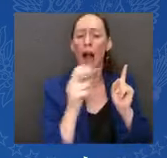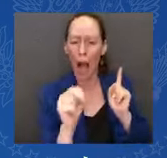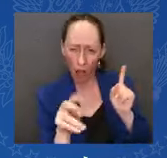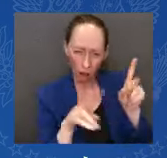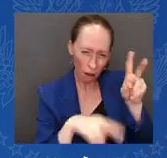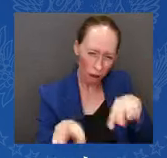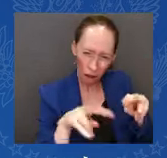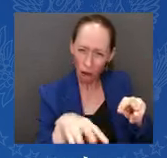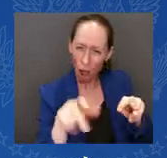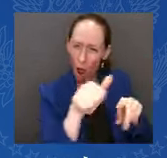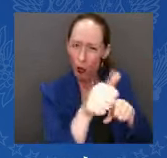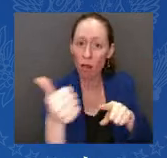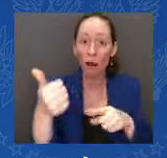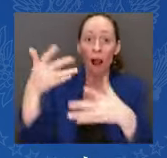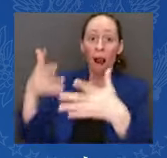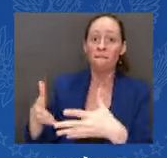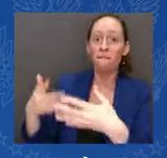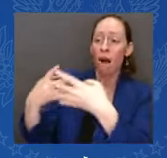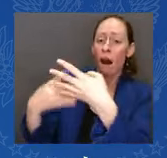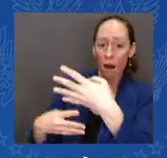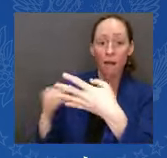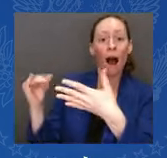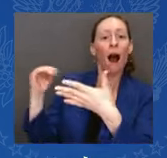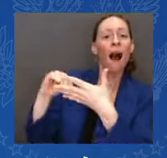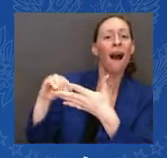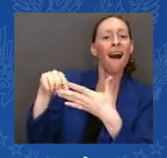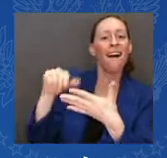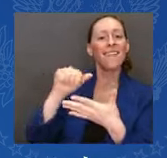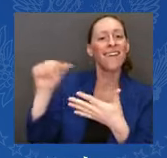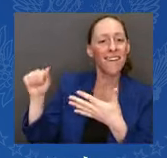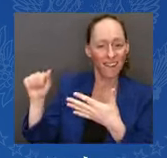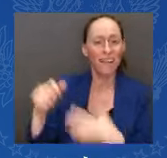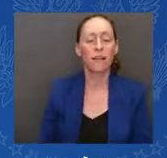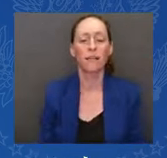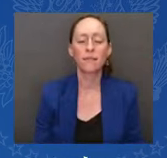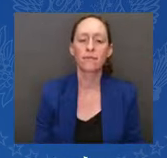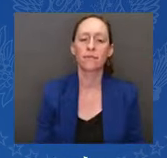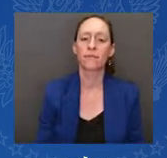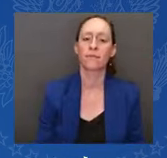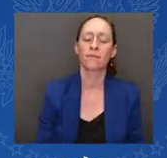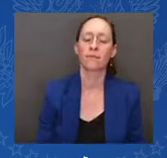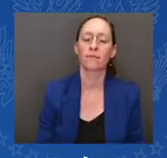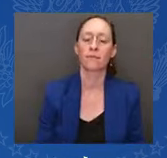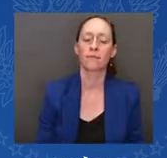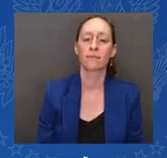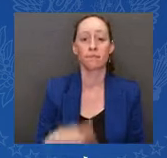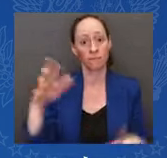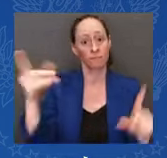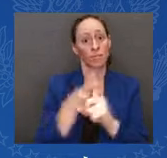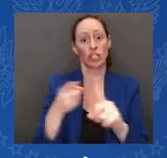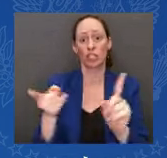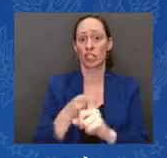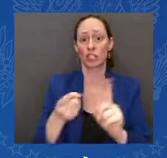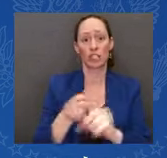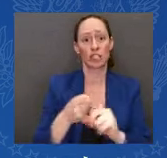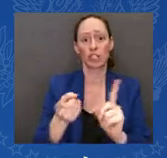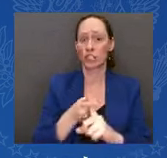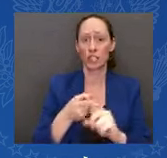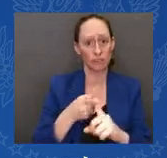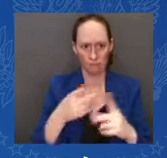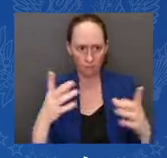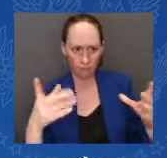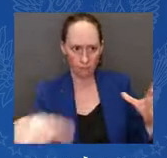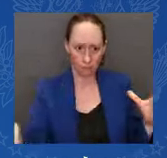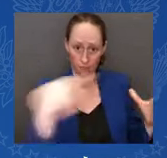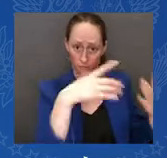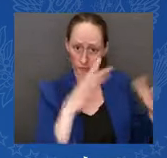first establish a qualified pool of candidates based on meeting certain grade, test scores, and other criteria. Then